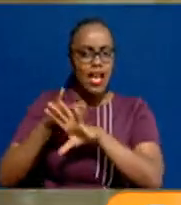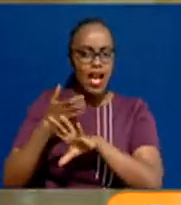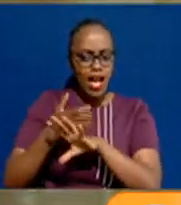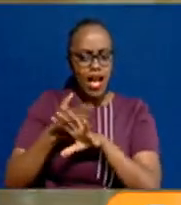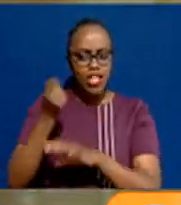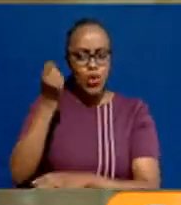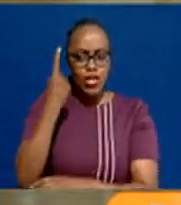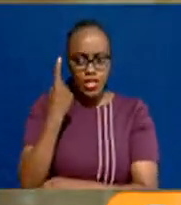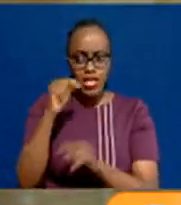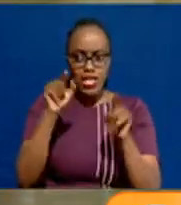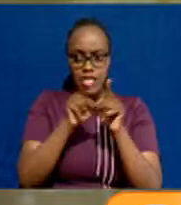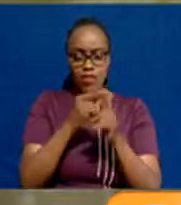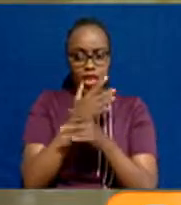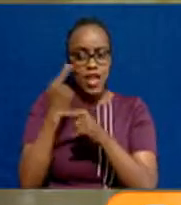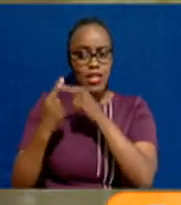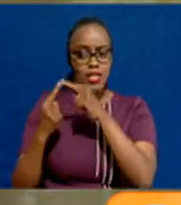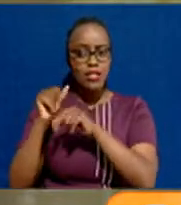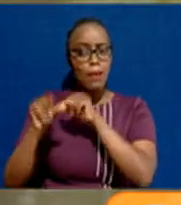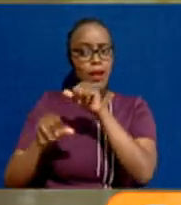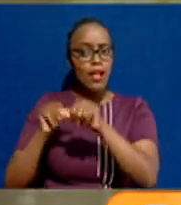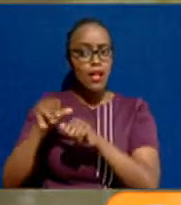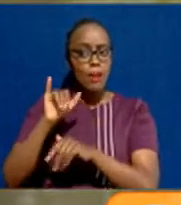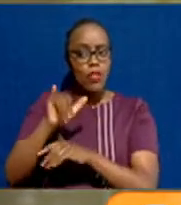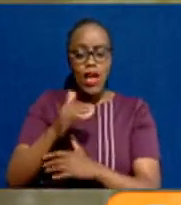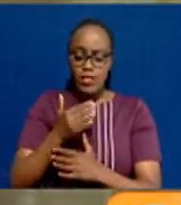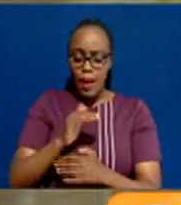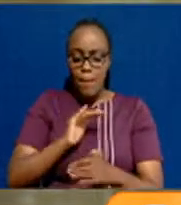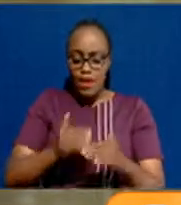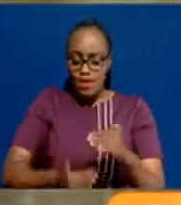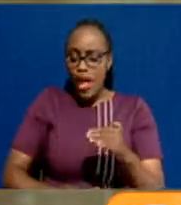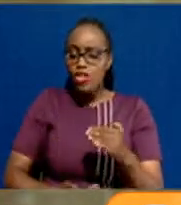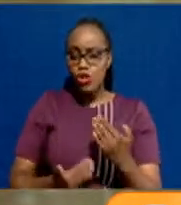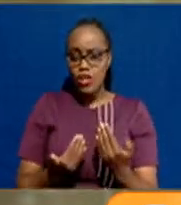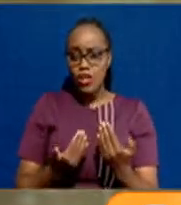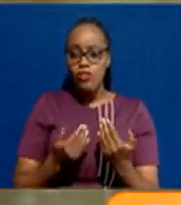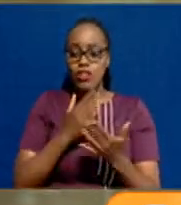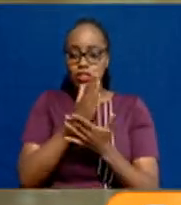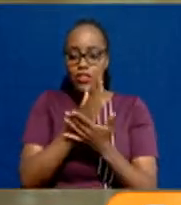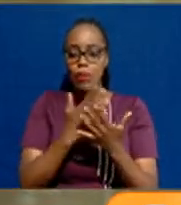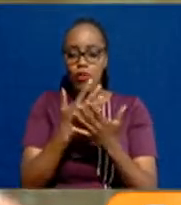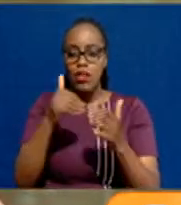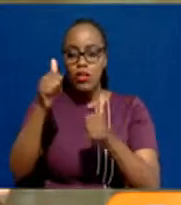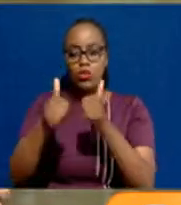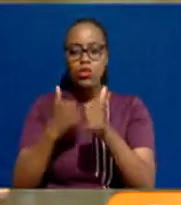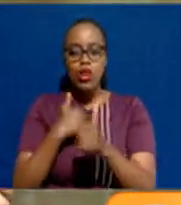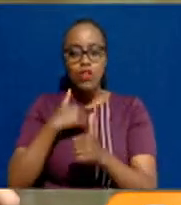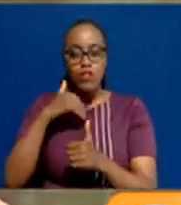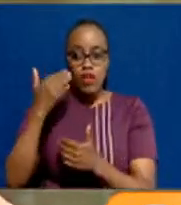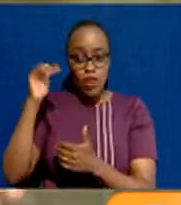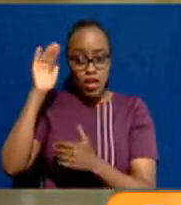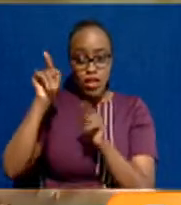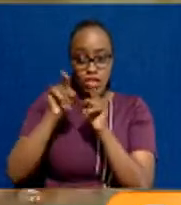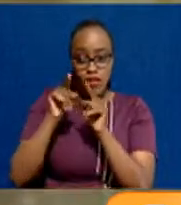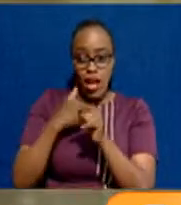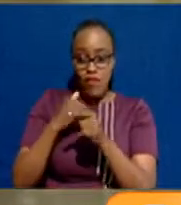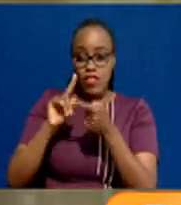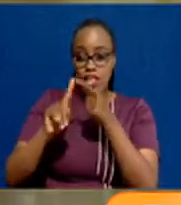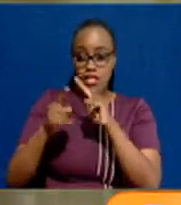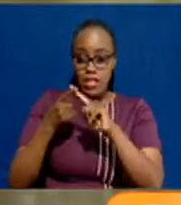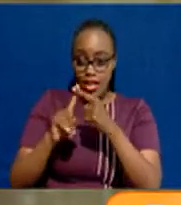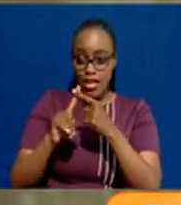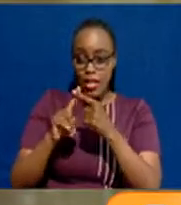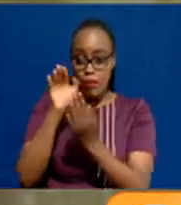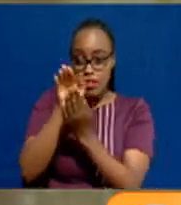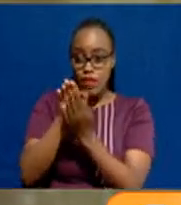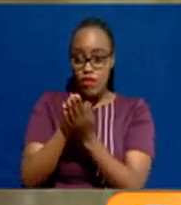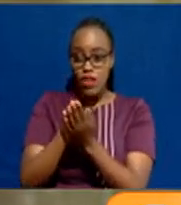understand even any experience about maternal. And you've seen some of the wins that we have had from your likes of Standard Chartered, which I happen to have,